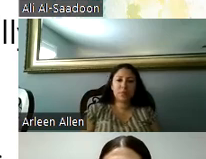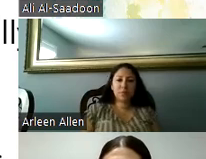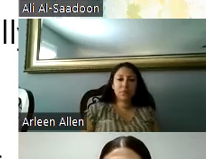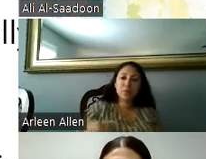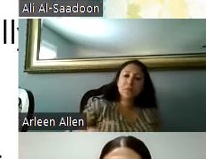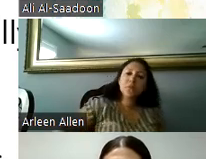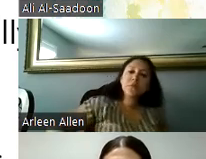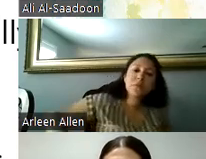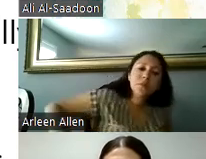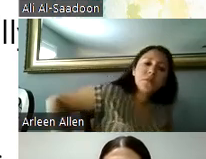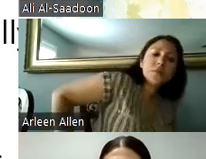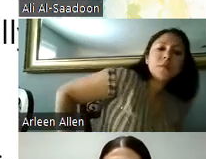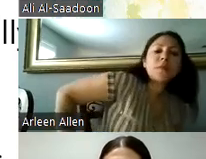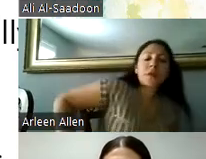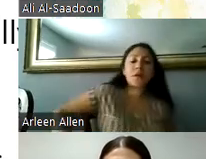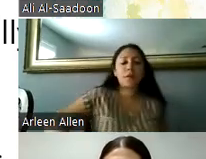sexuality.